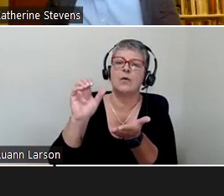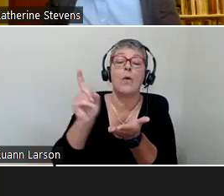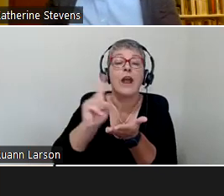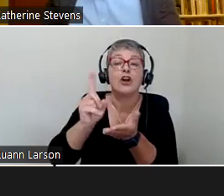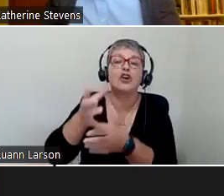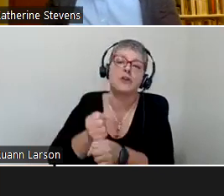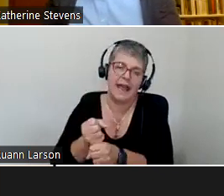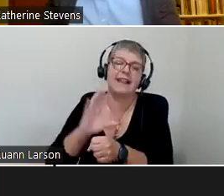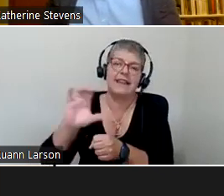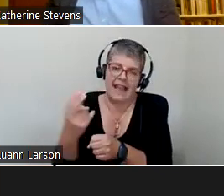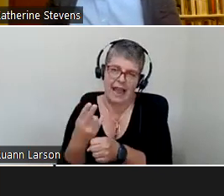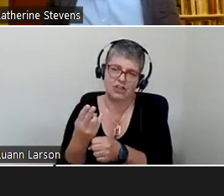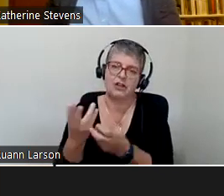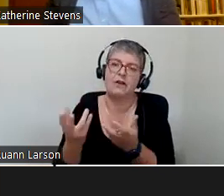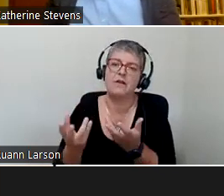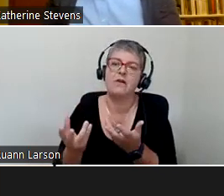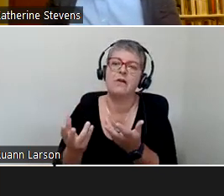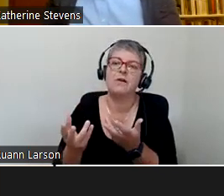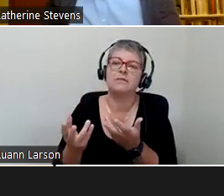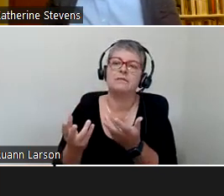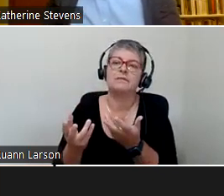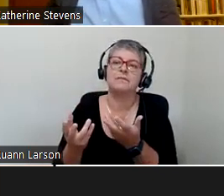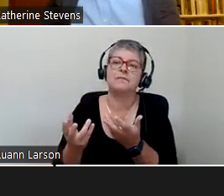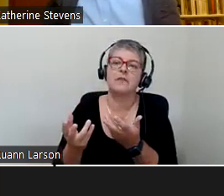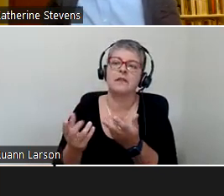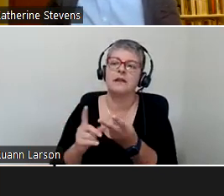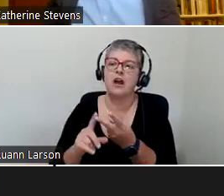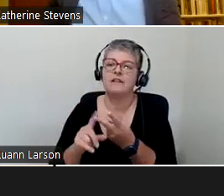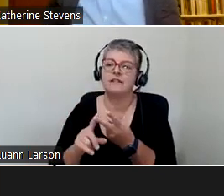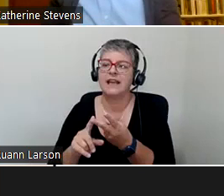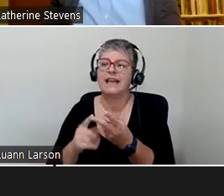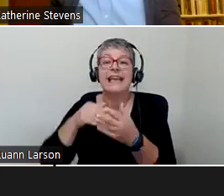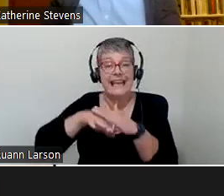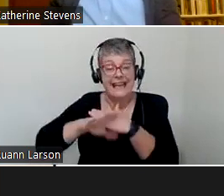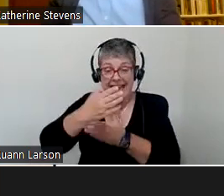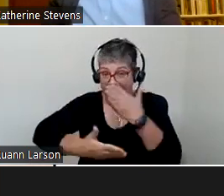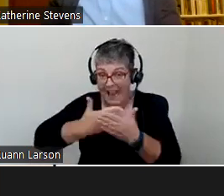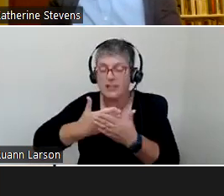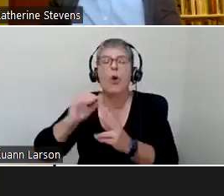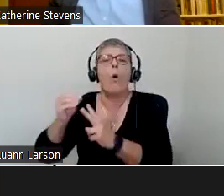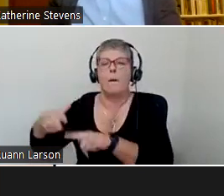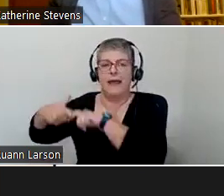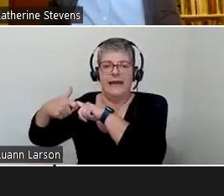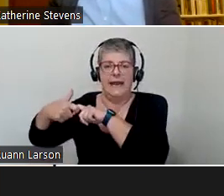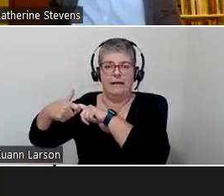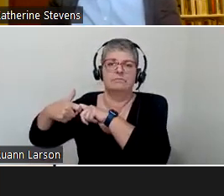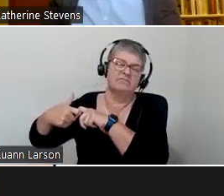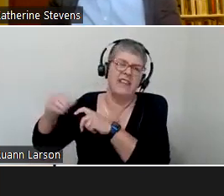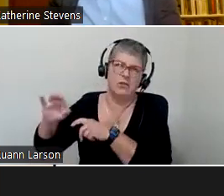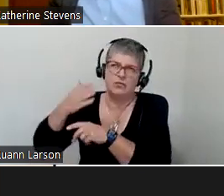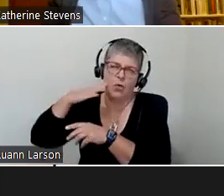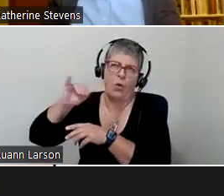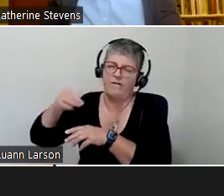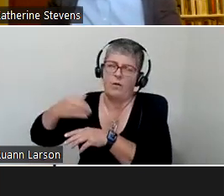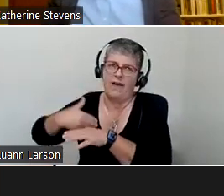funds, and if those funds are in hand or pending, if you're not yet sure whether you have them. So in this case,